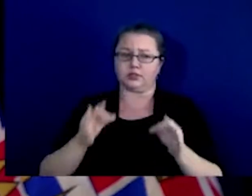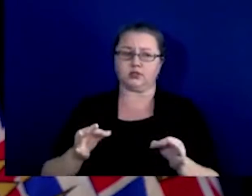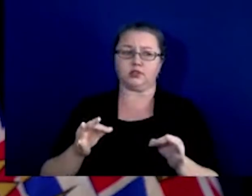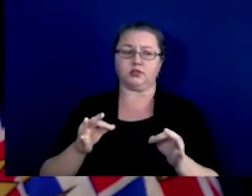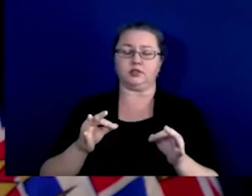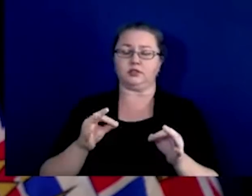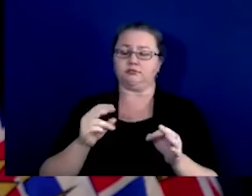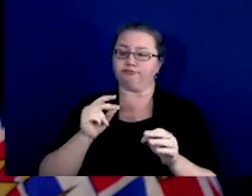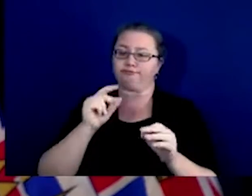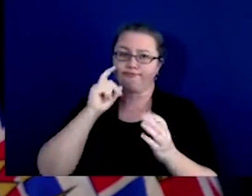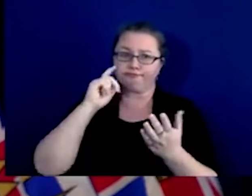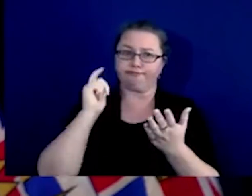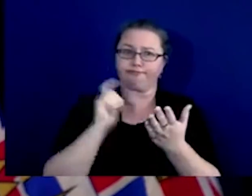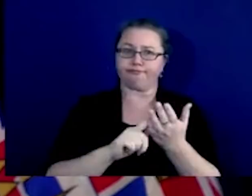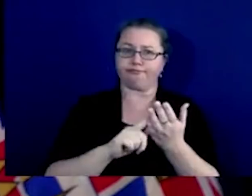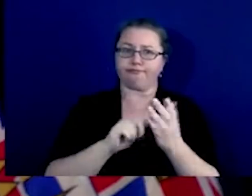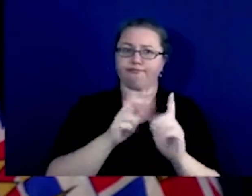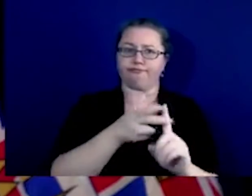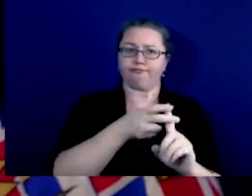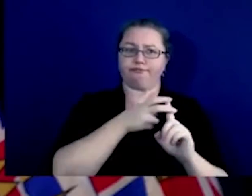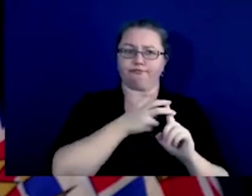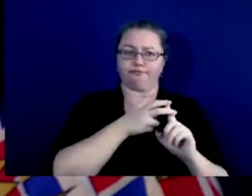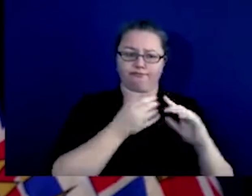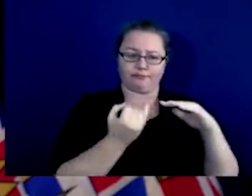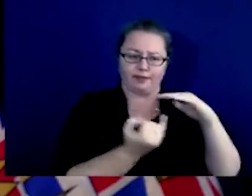keep doing our part.